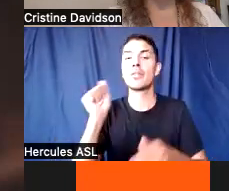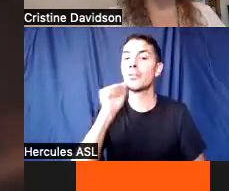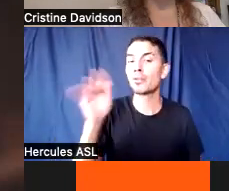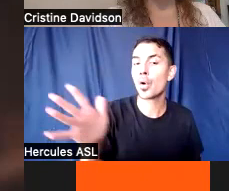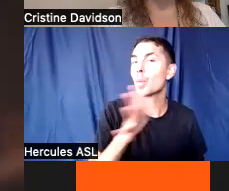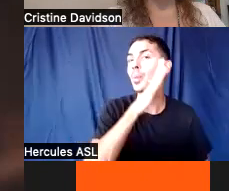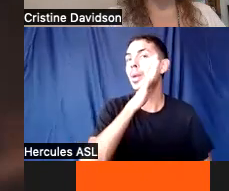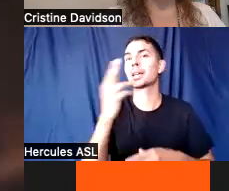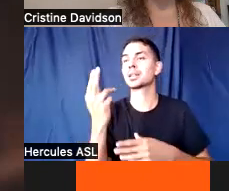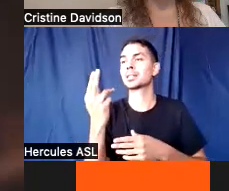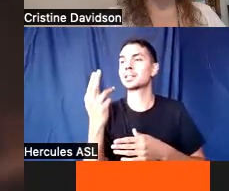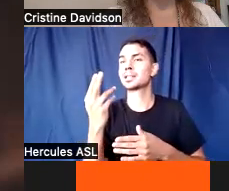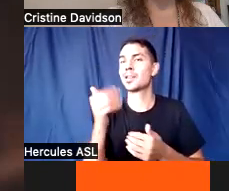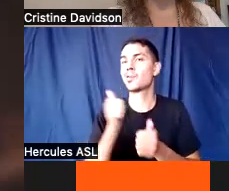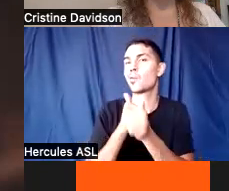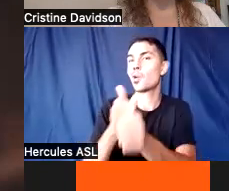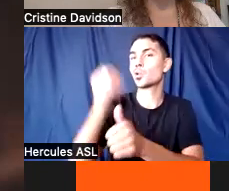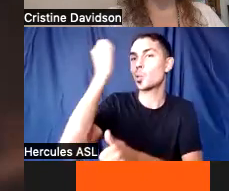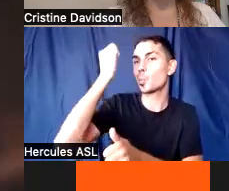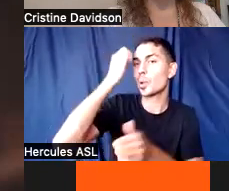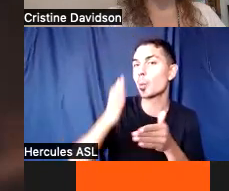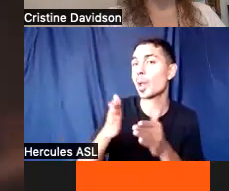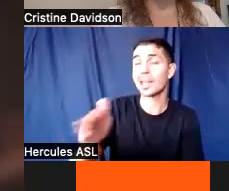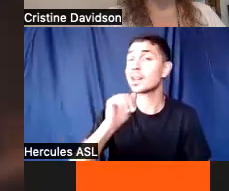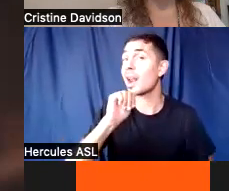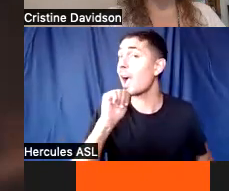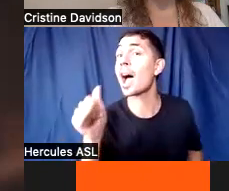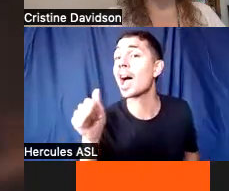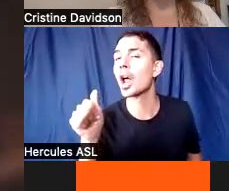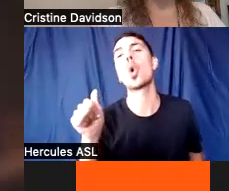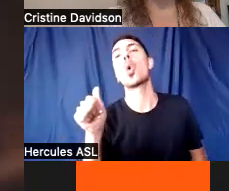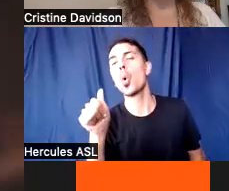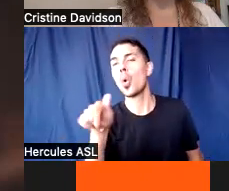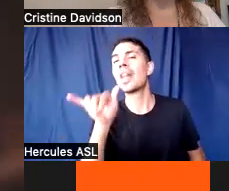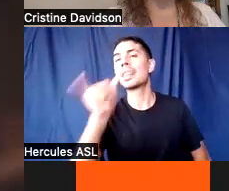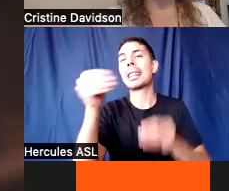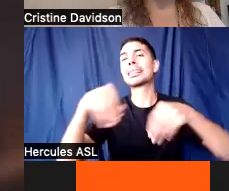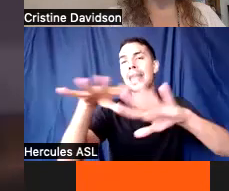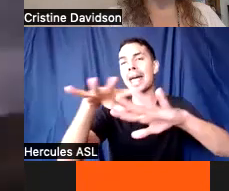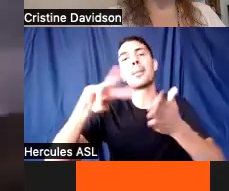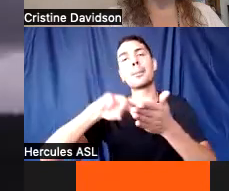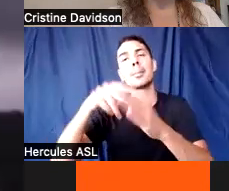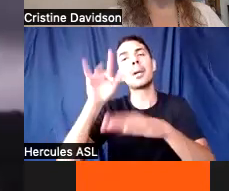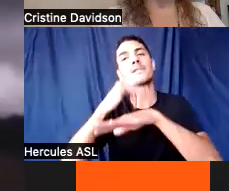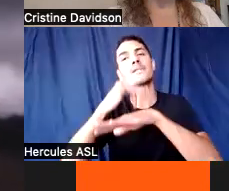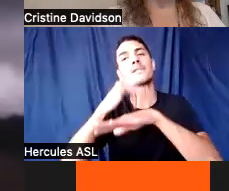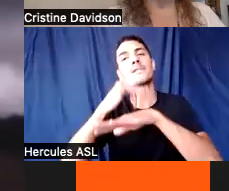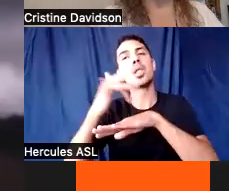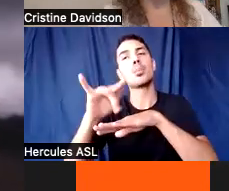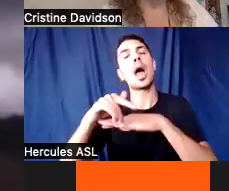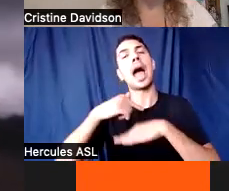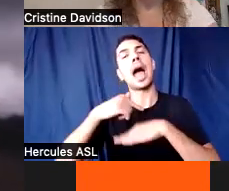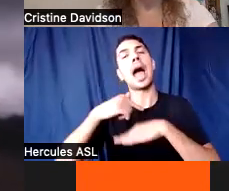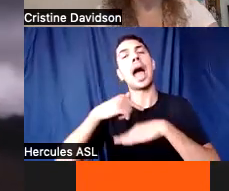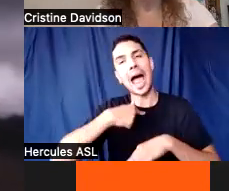is vacant, quote unquote, and available for claim and acquisition by a European power. In service